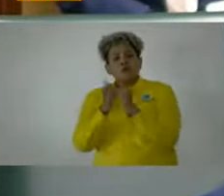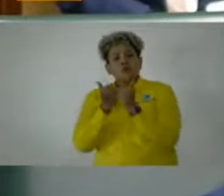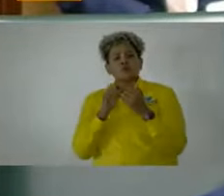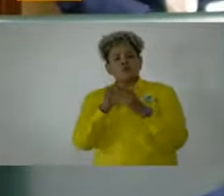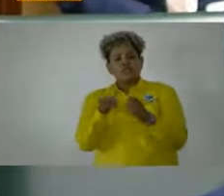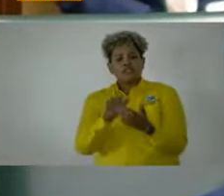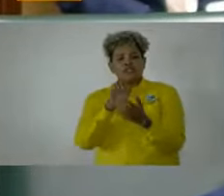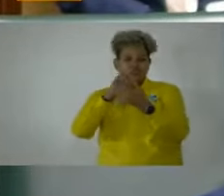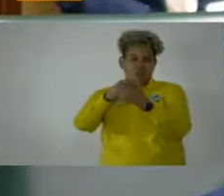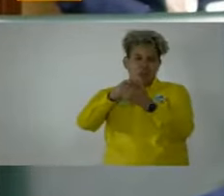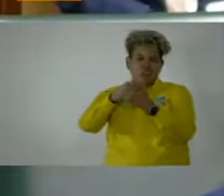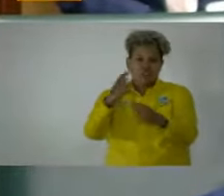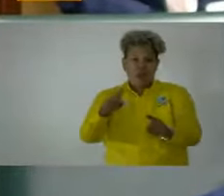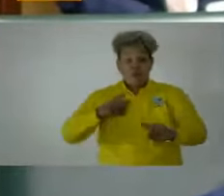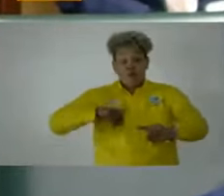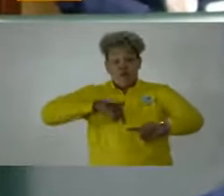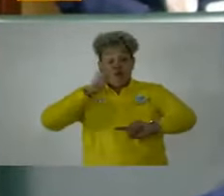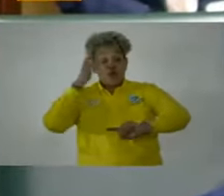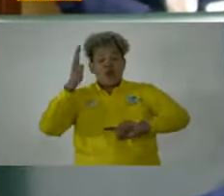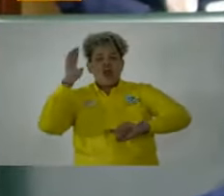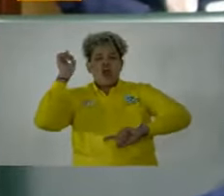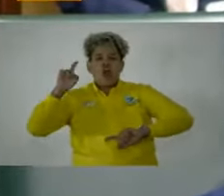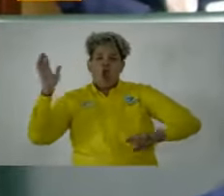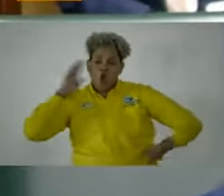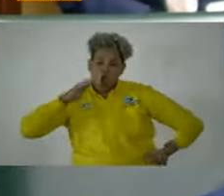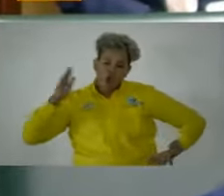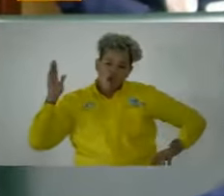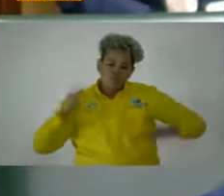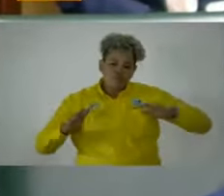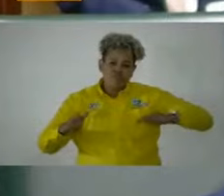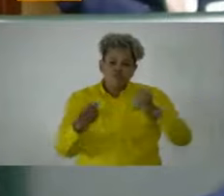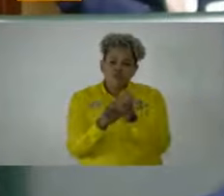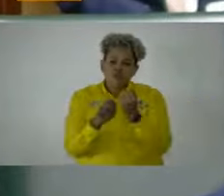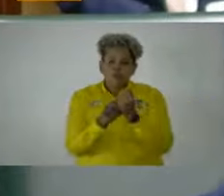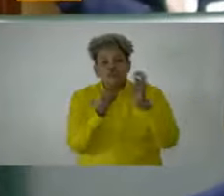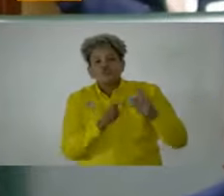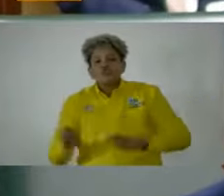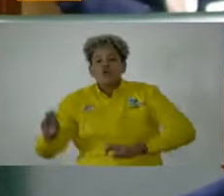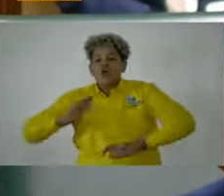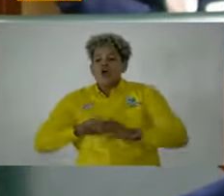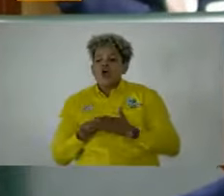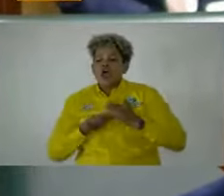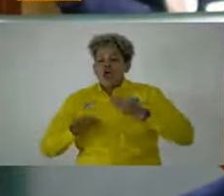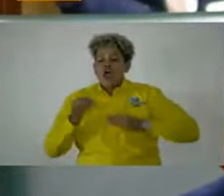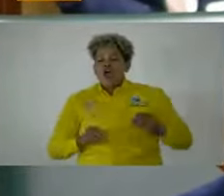these partnerships. We need all hands on deck to transition our economy